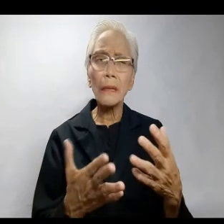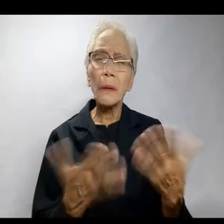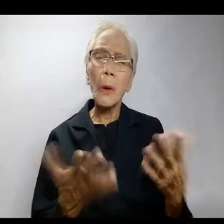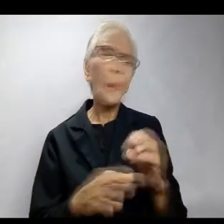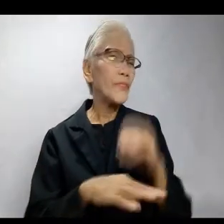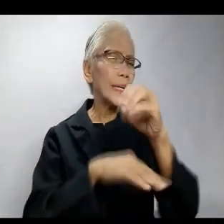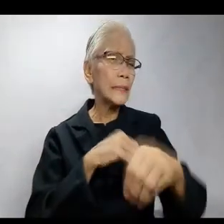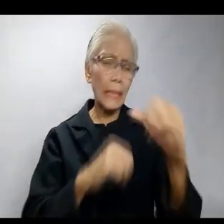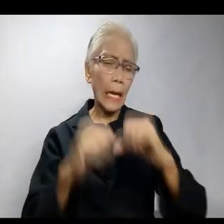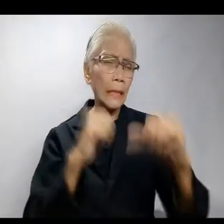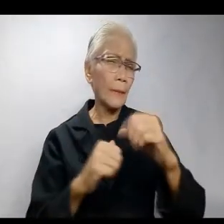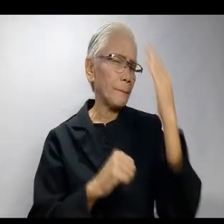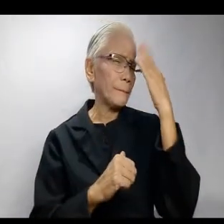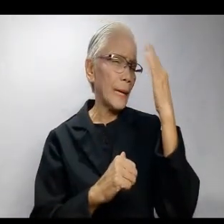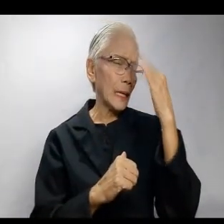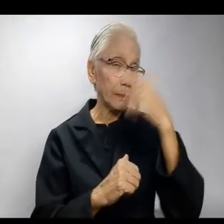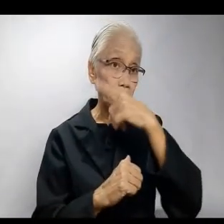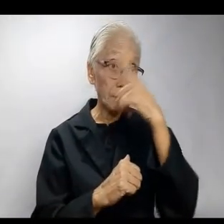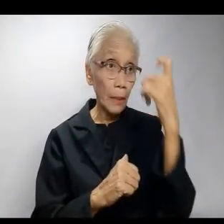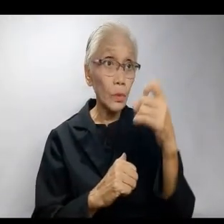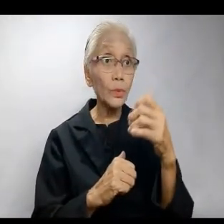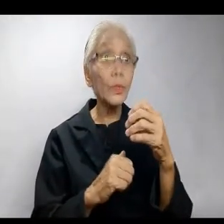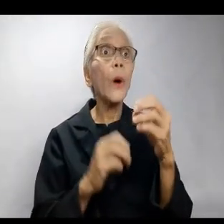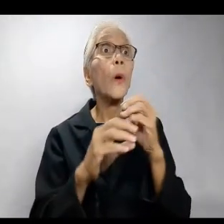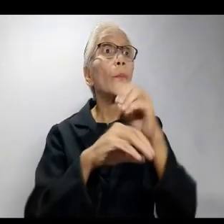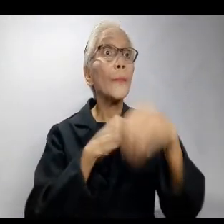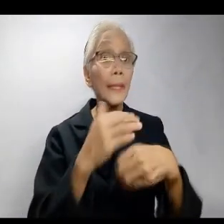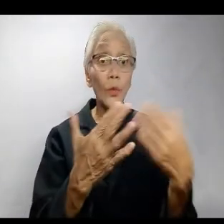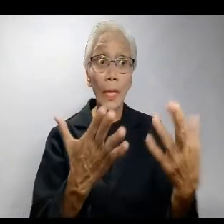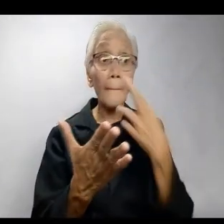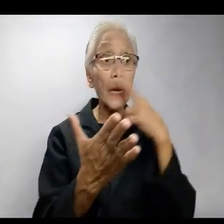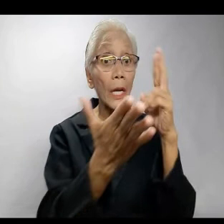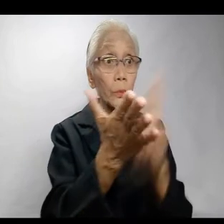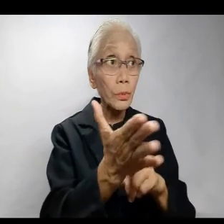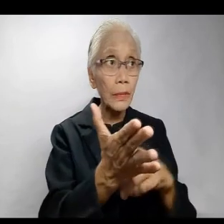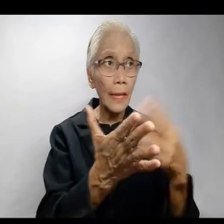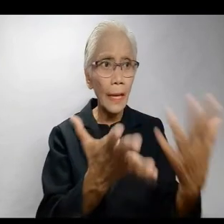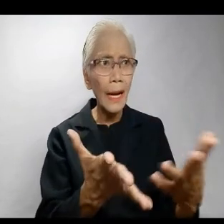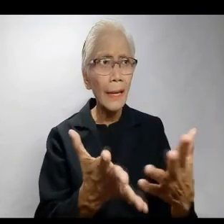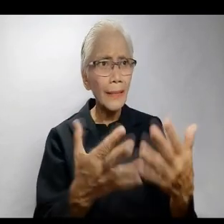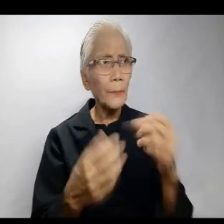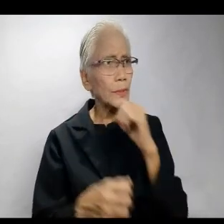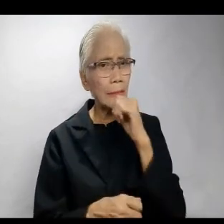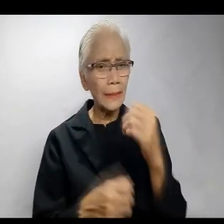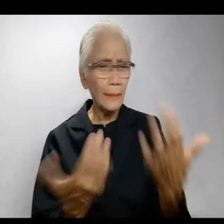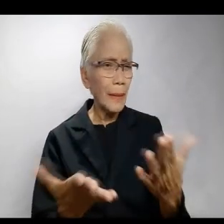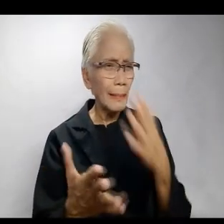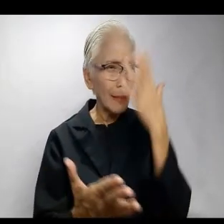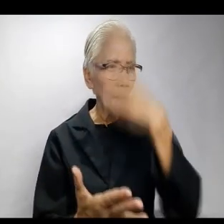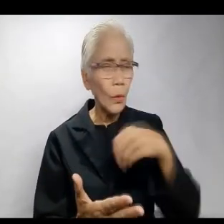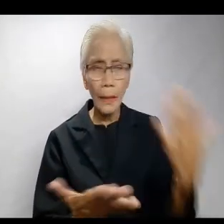No? Feigned overacting, like excessive aggressiveness or showing rude and